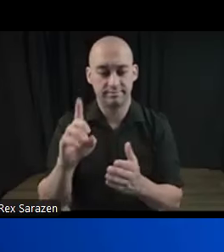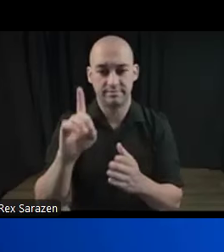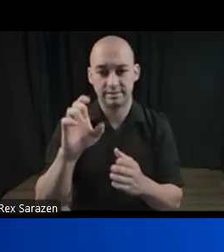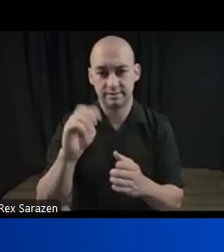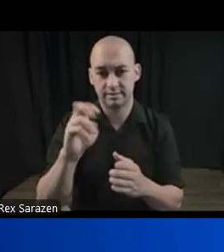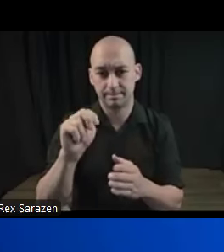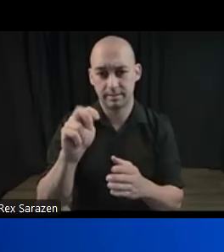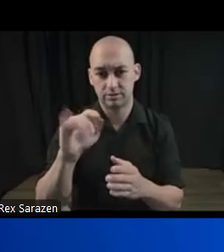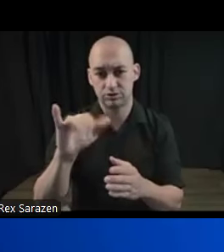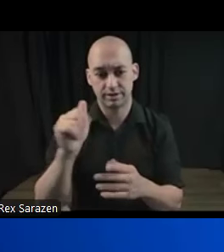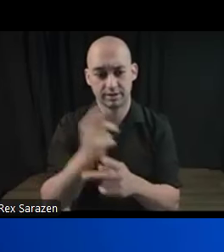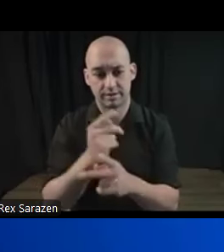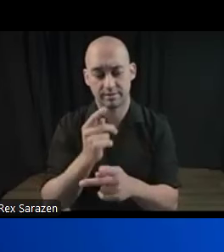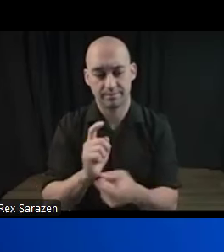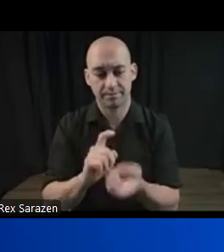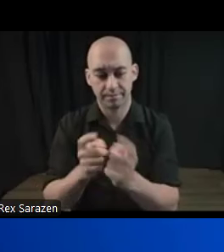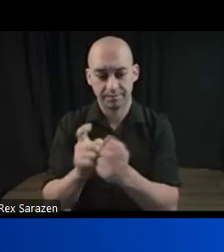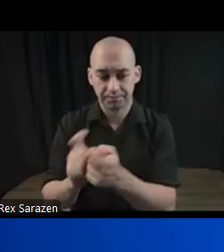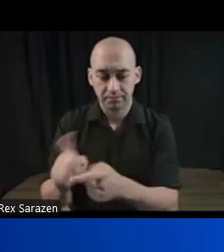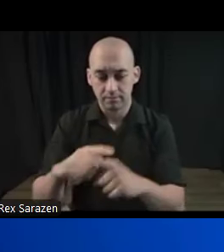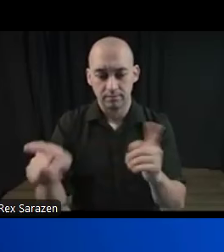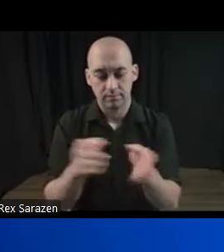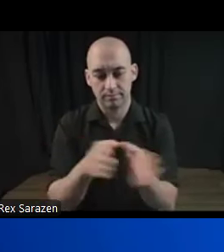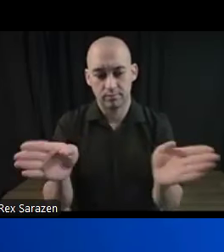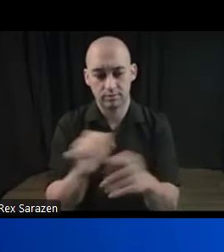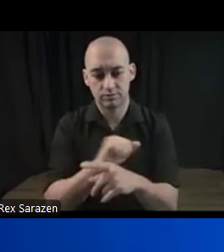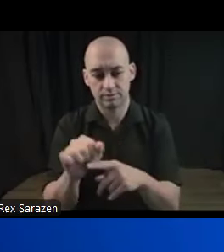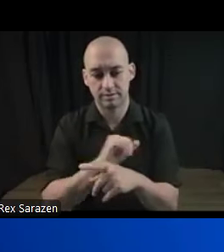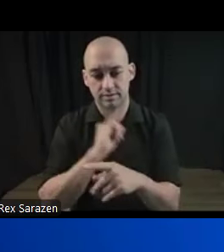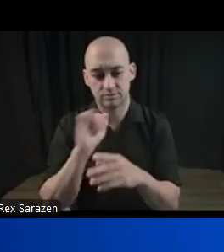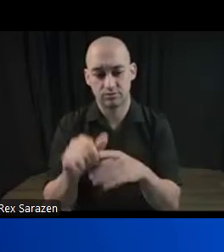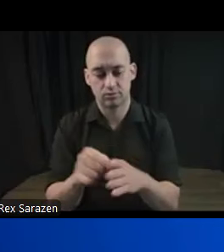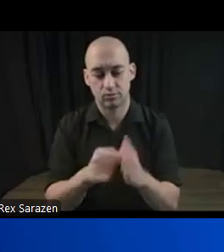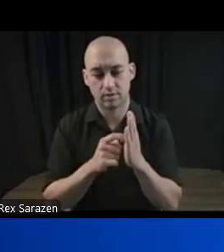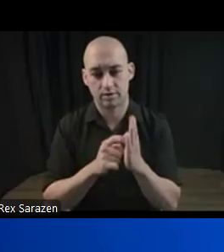one for training, broad training that's required in our CFEs.